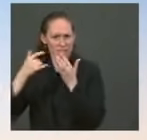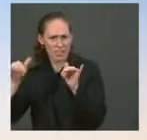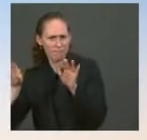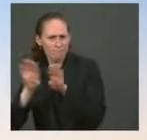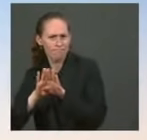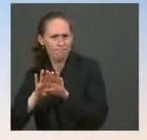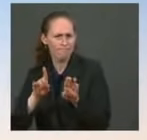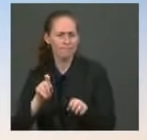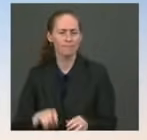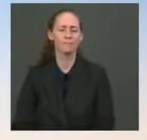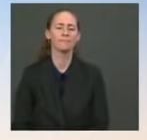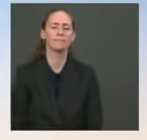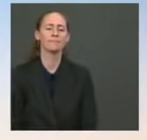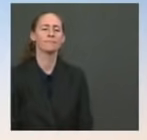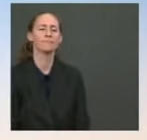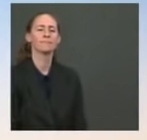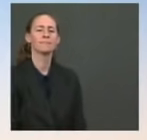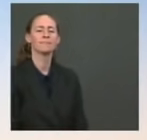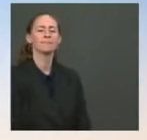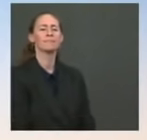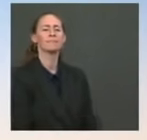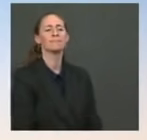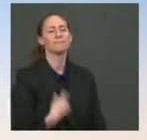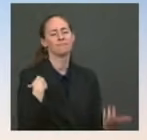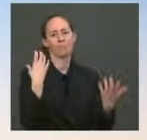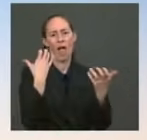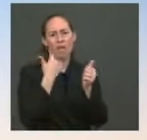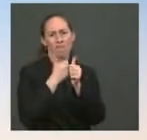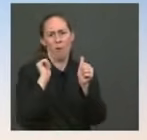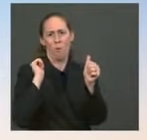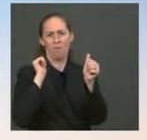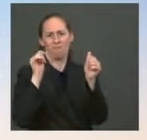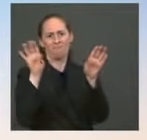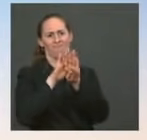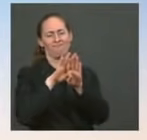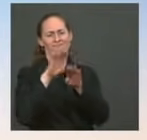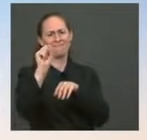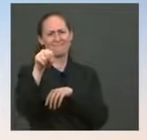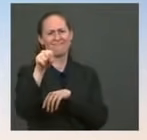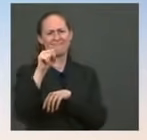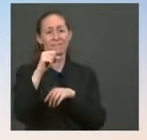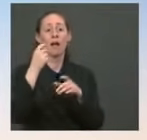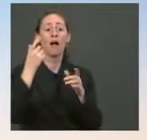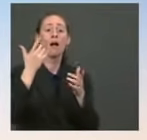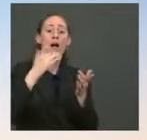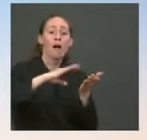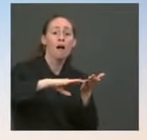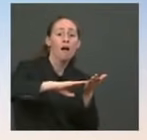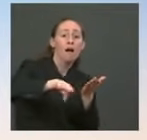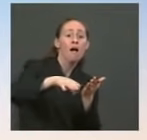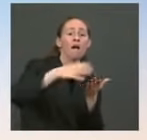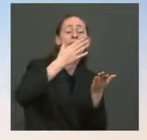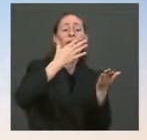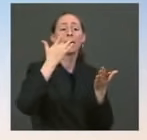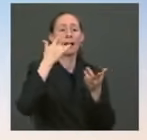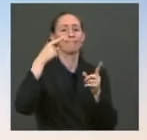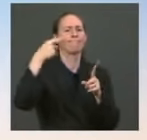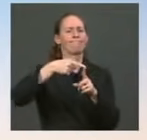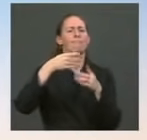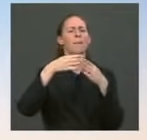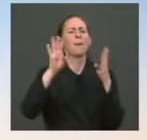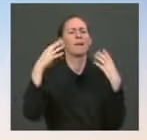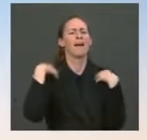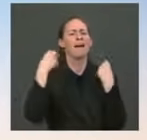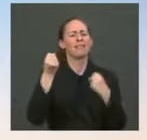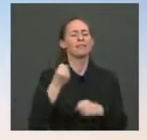government shutdown. I can tell you that as it relates to exemptions, our expectation is, because it's public health work, is that the